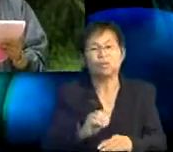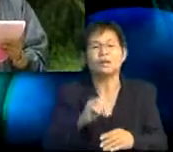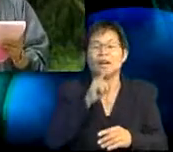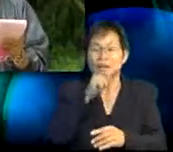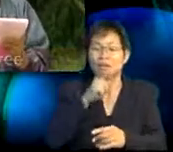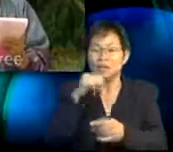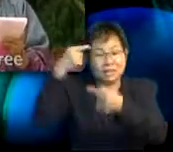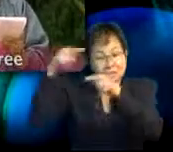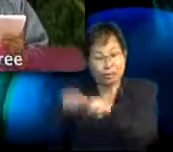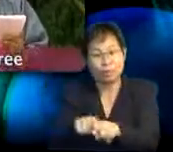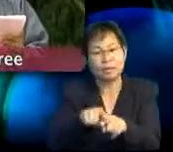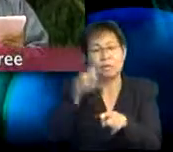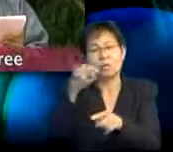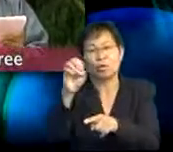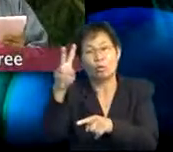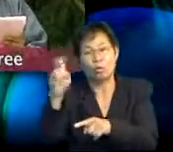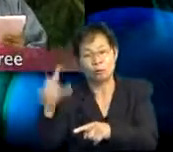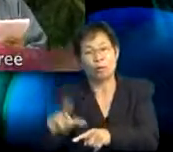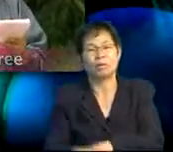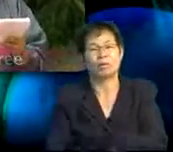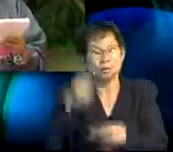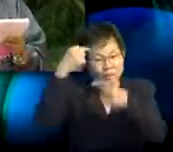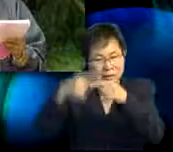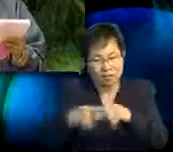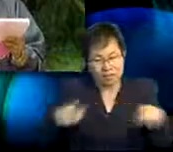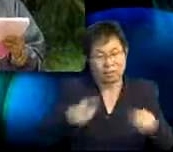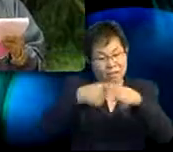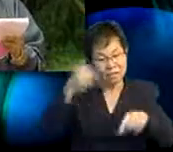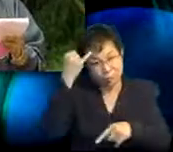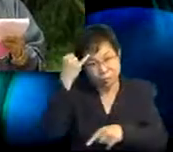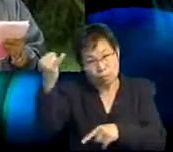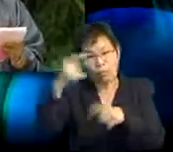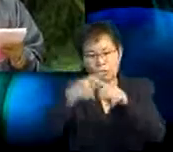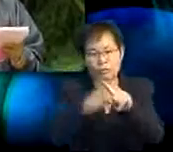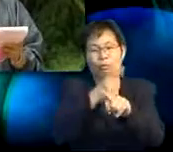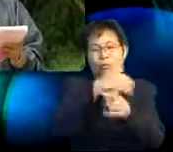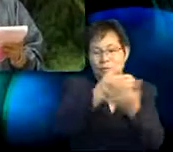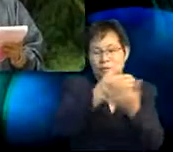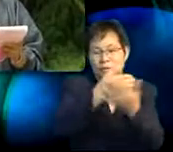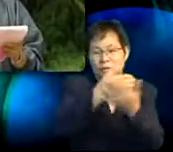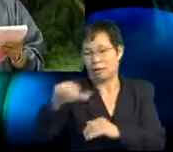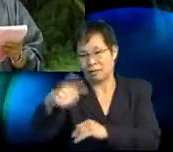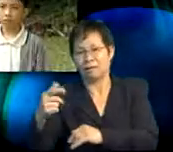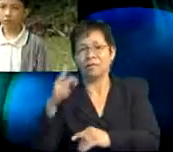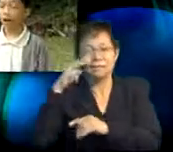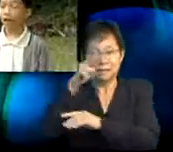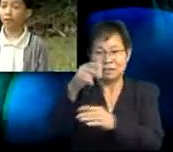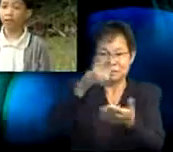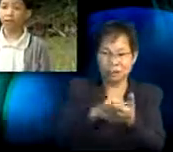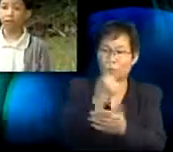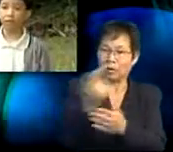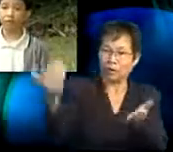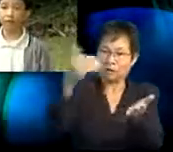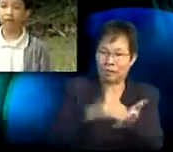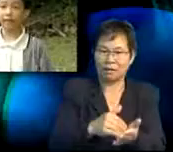You see, we disagree when we have a different opinion from someone else. Let's see that one again. No, I